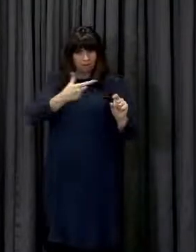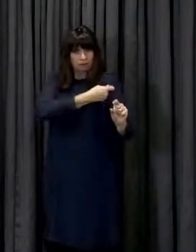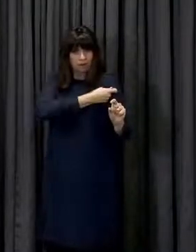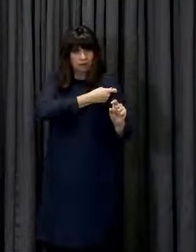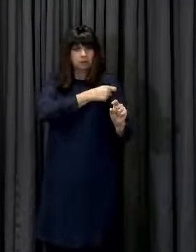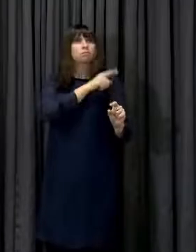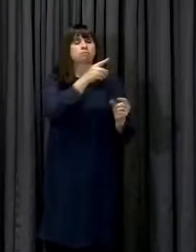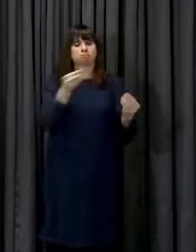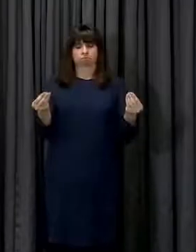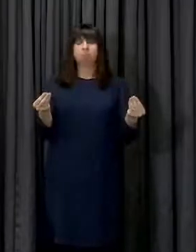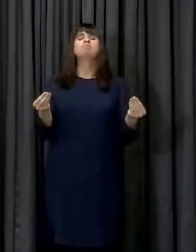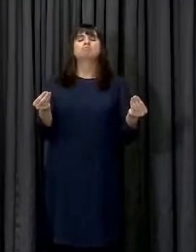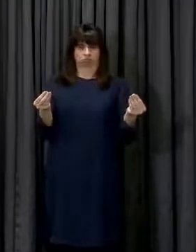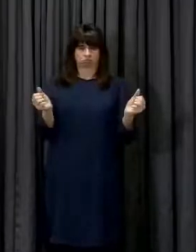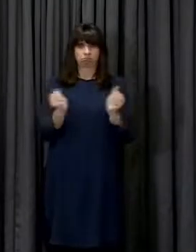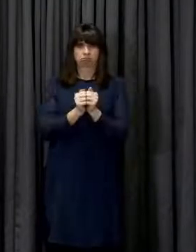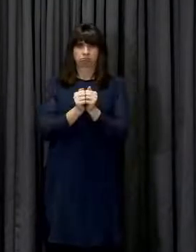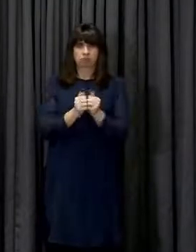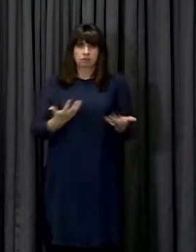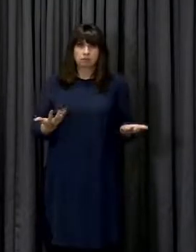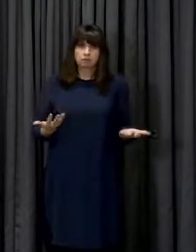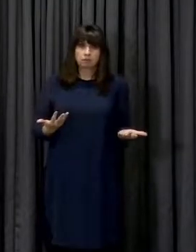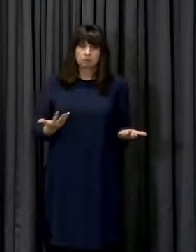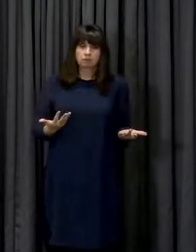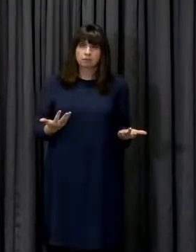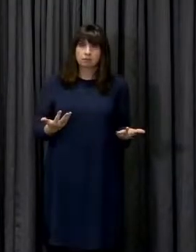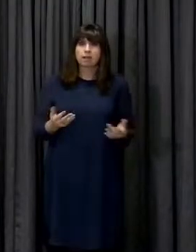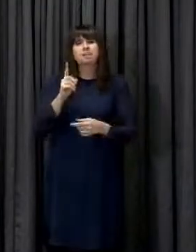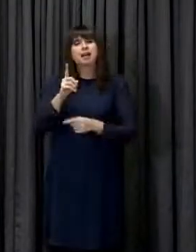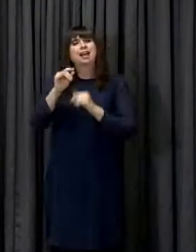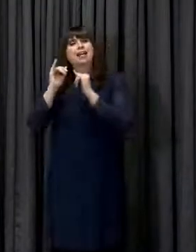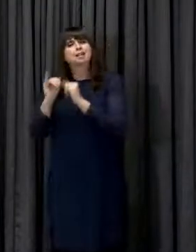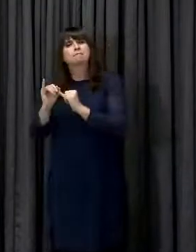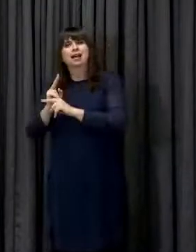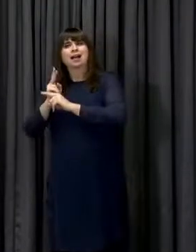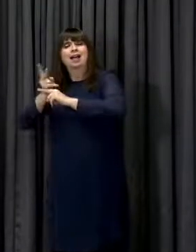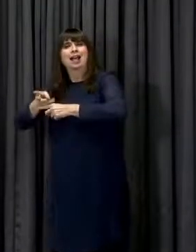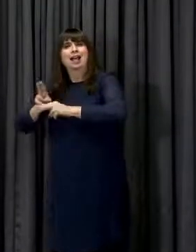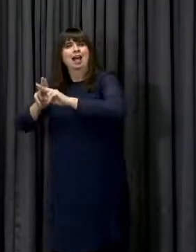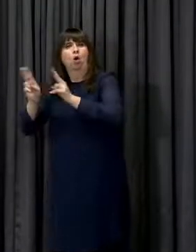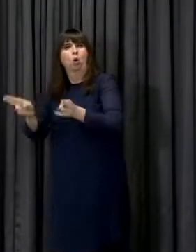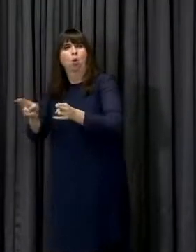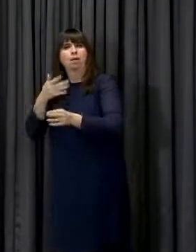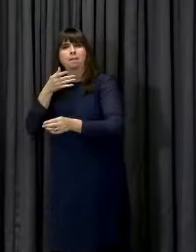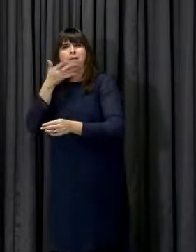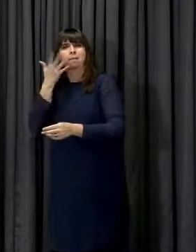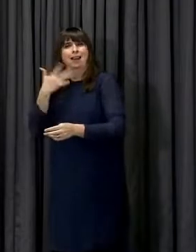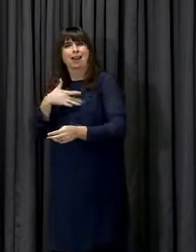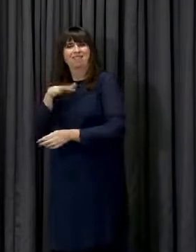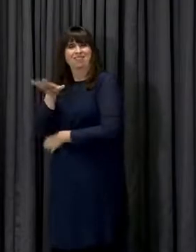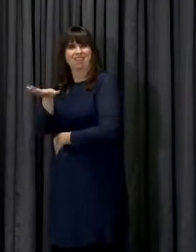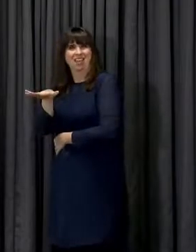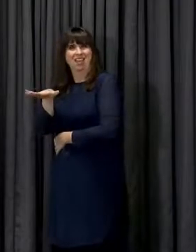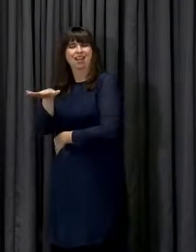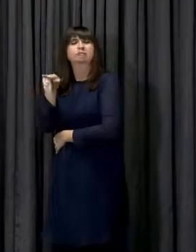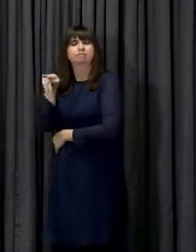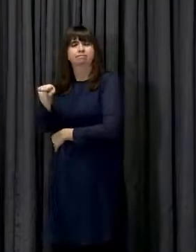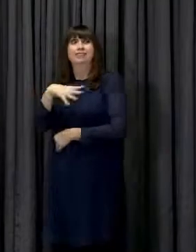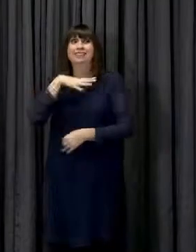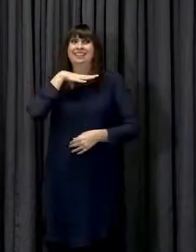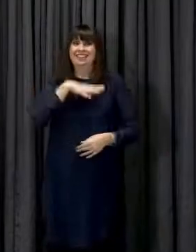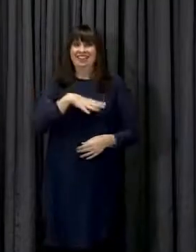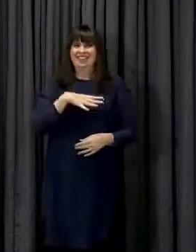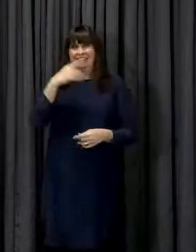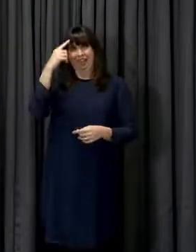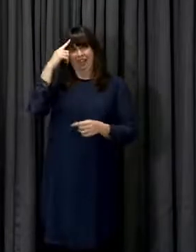not unlimited. We've just been discussing the challenges over delivery to care homes. And that's because we need to understand more of the safety data about how to move it, how